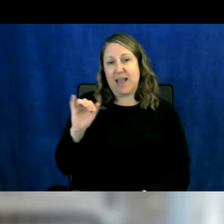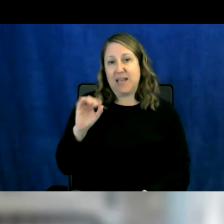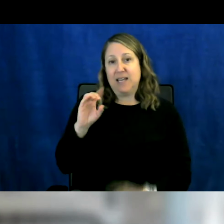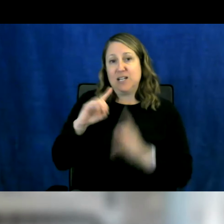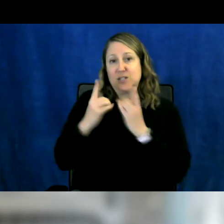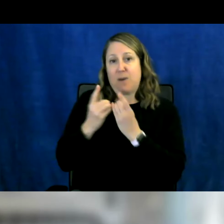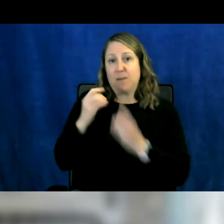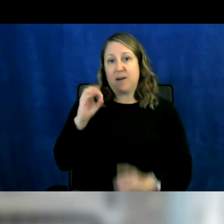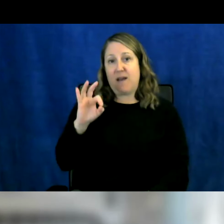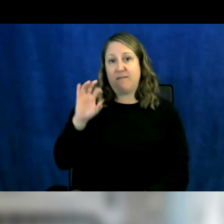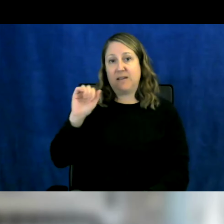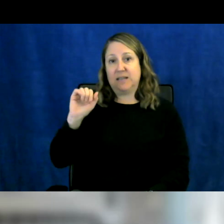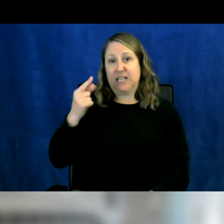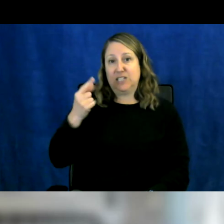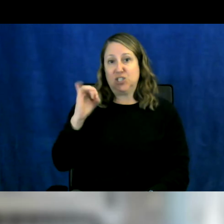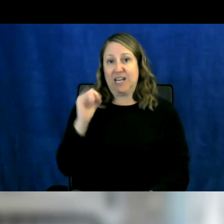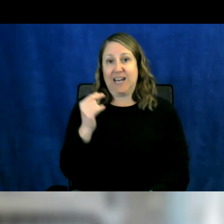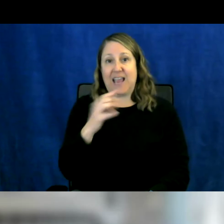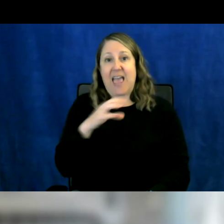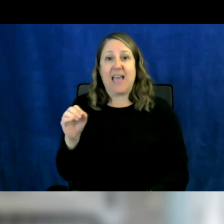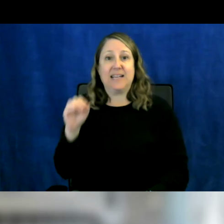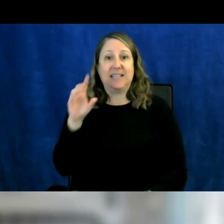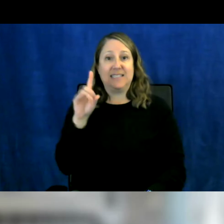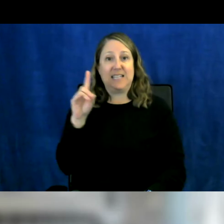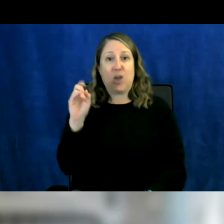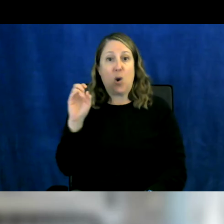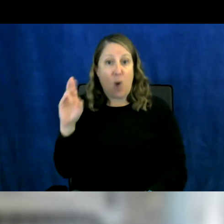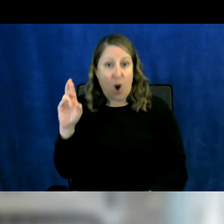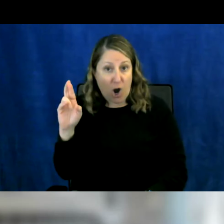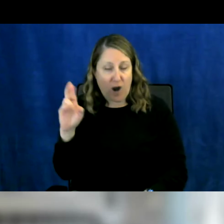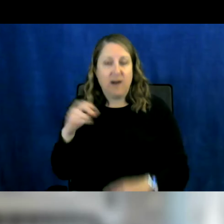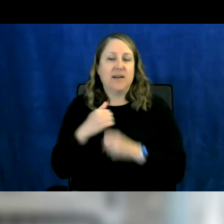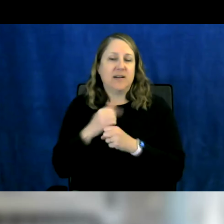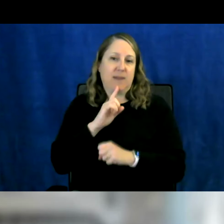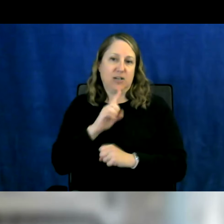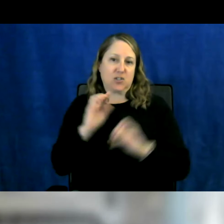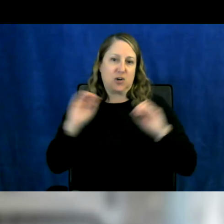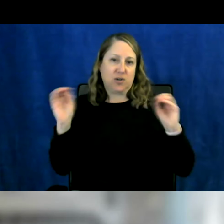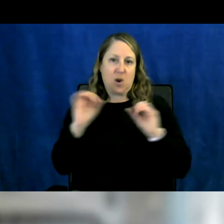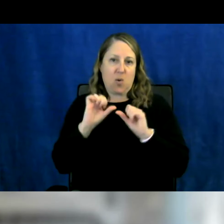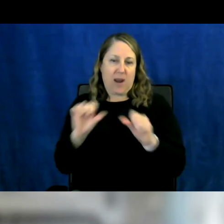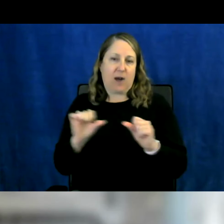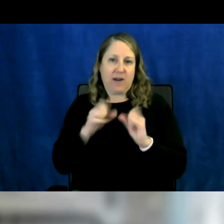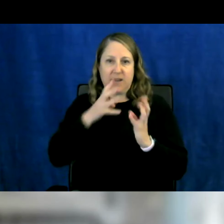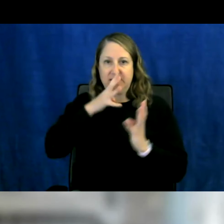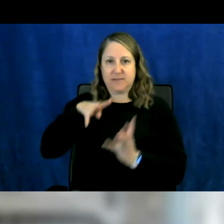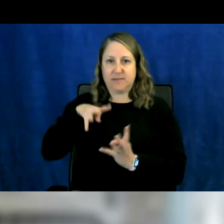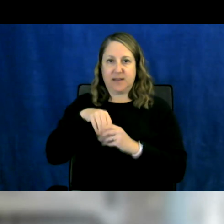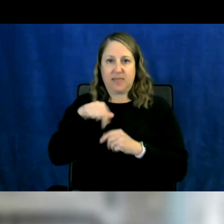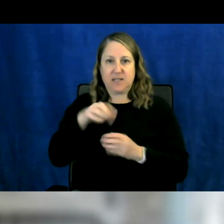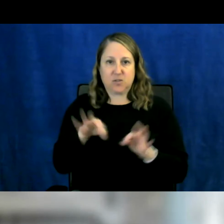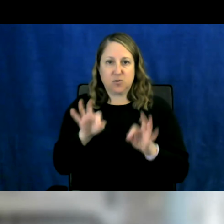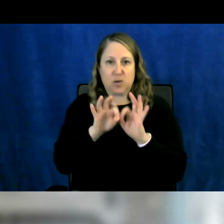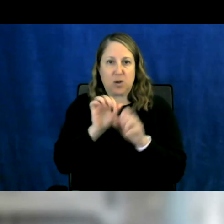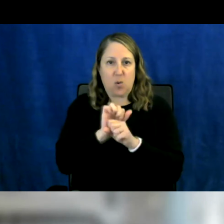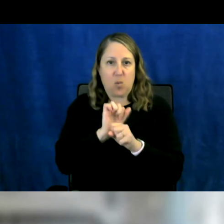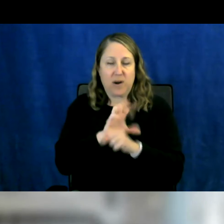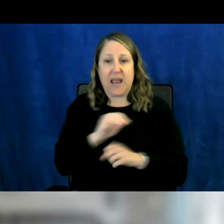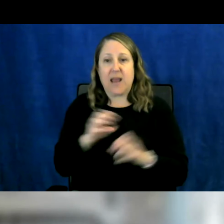and the Department of Rehabilitation, to ensure that no area is left out of this critical work and further interagency collaboration